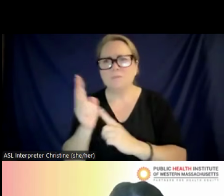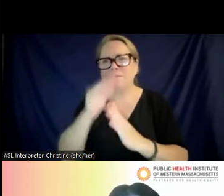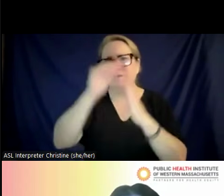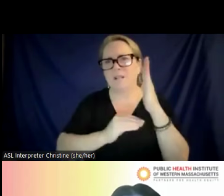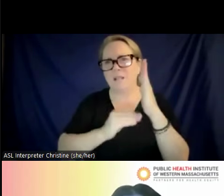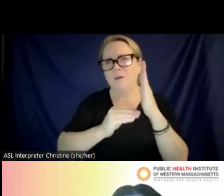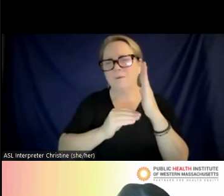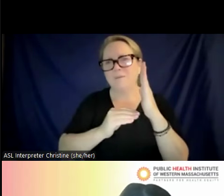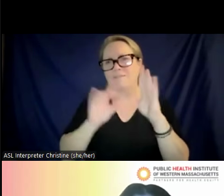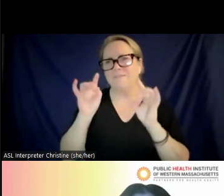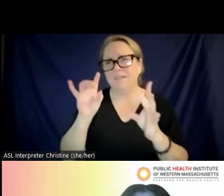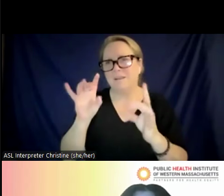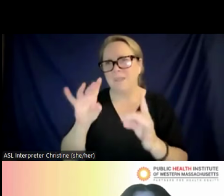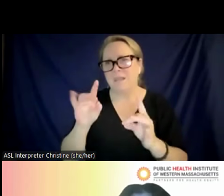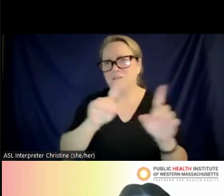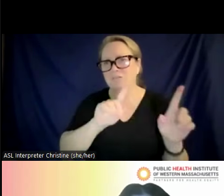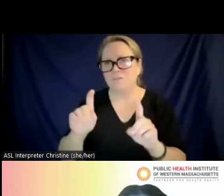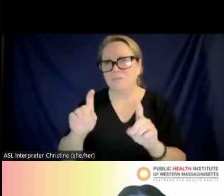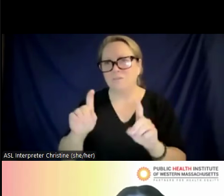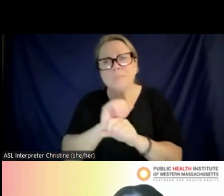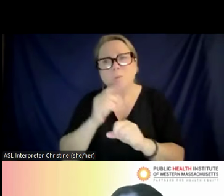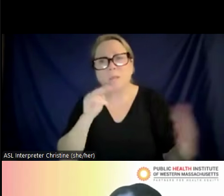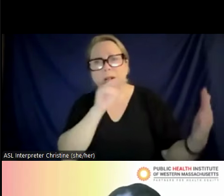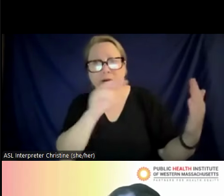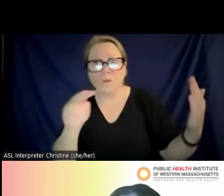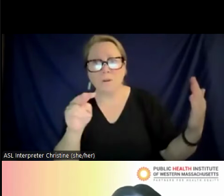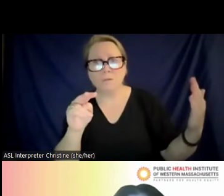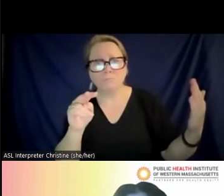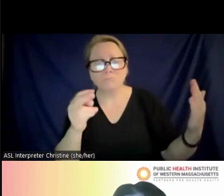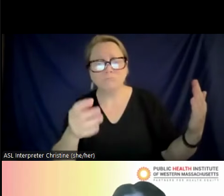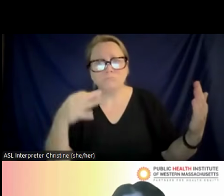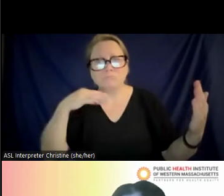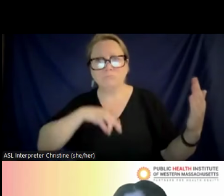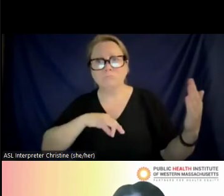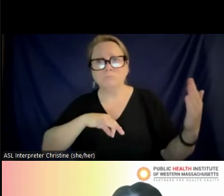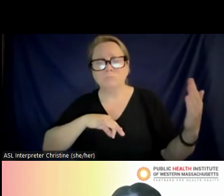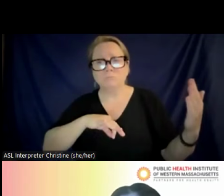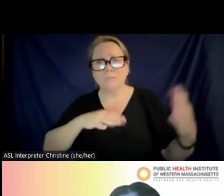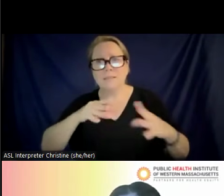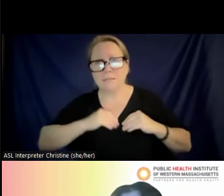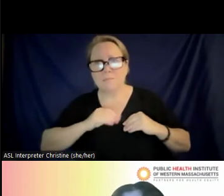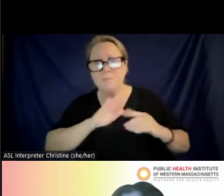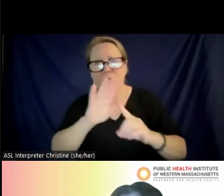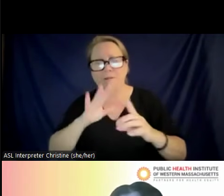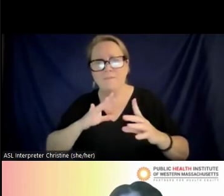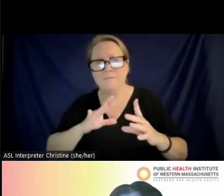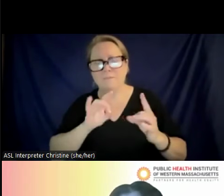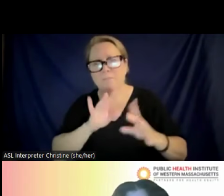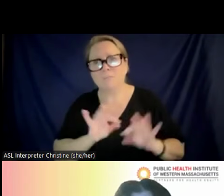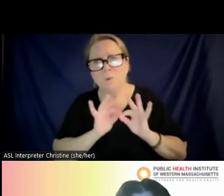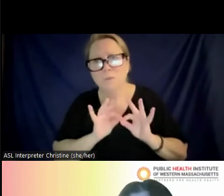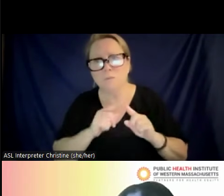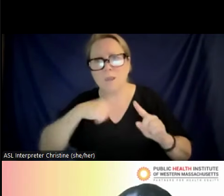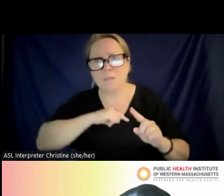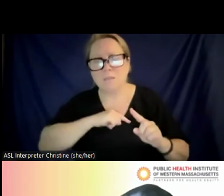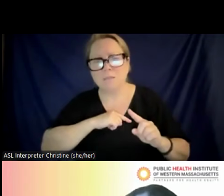webinar feedback survey. We really do look at those and we take the feedback that we get to heart to try to